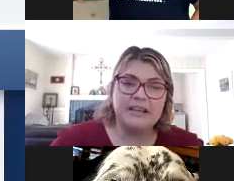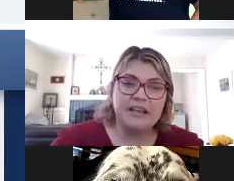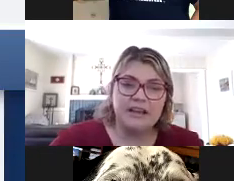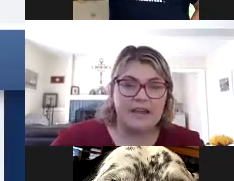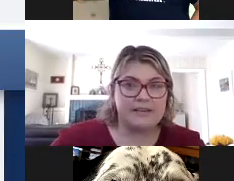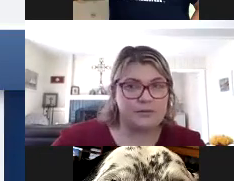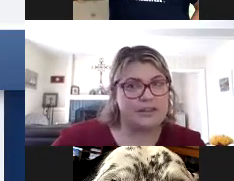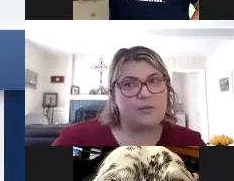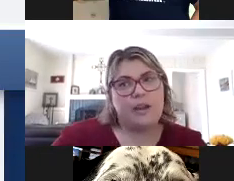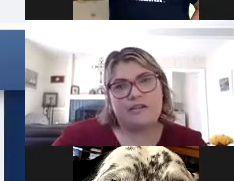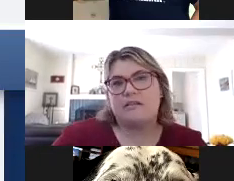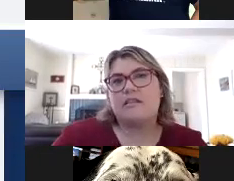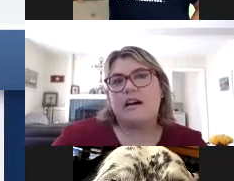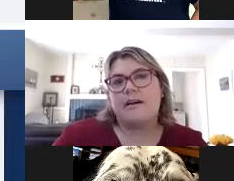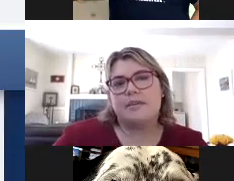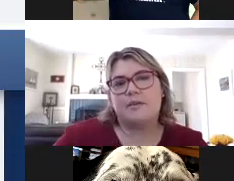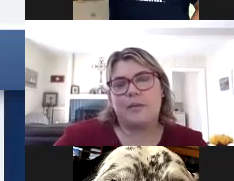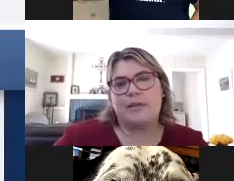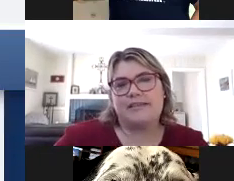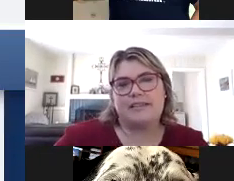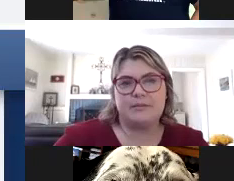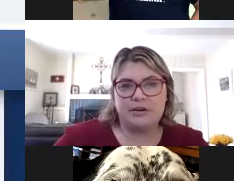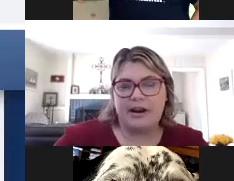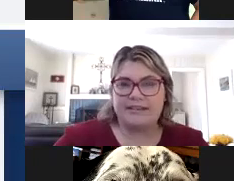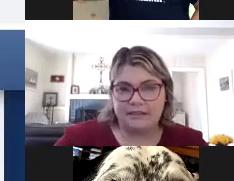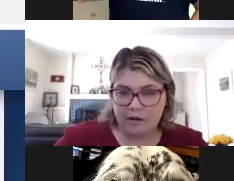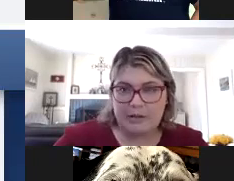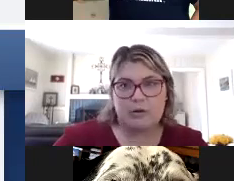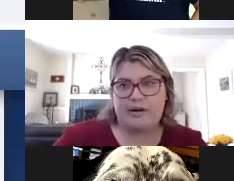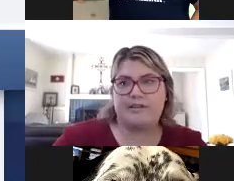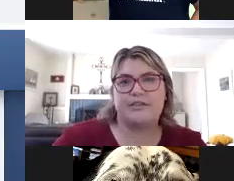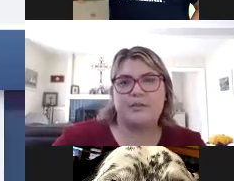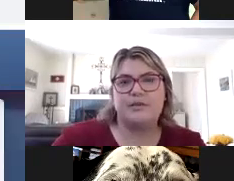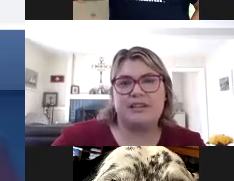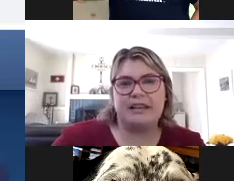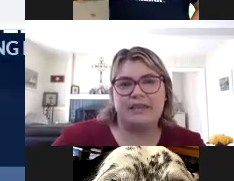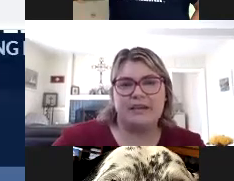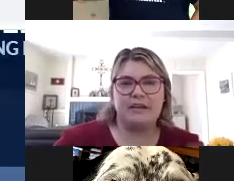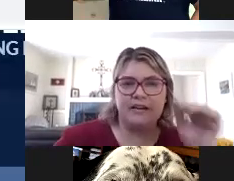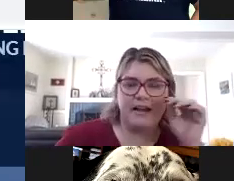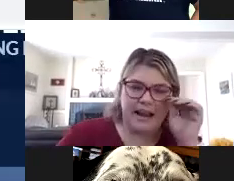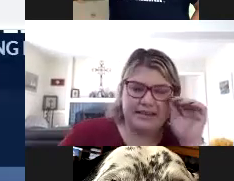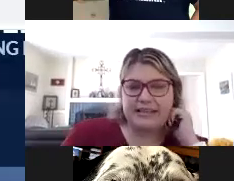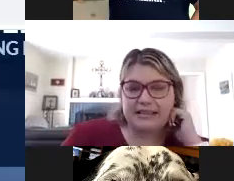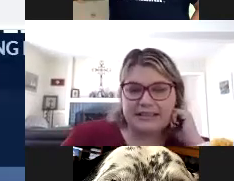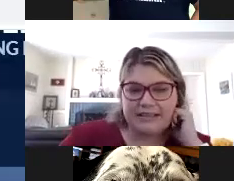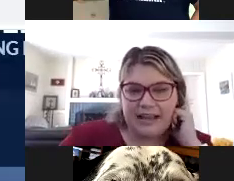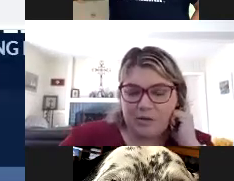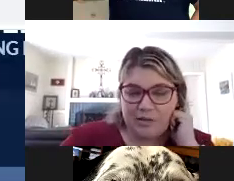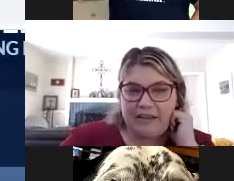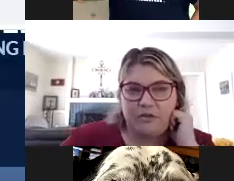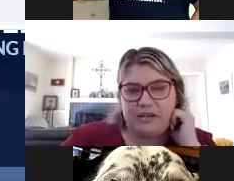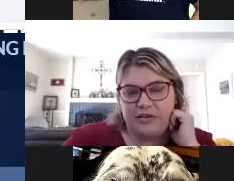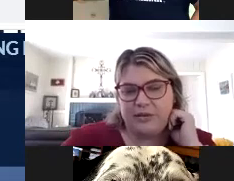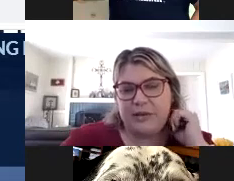because that's really where the Republicans and the Democrats and all political parties are supposed to get their ideas and